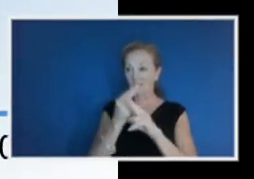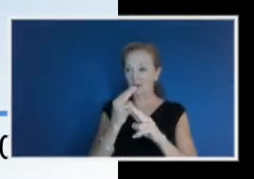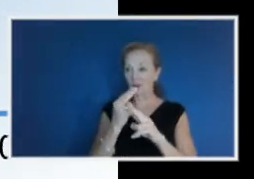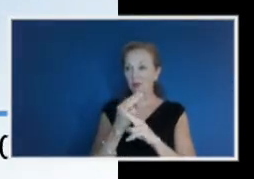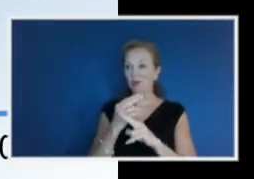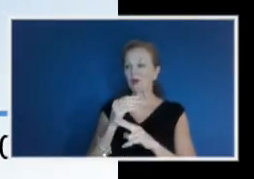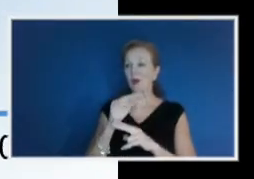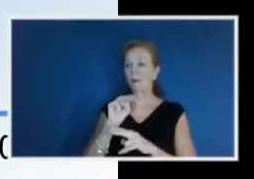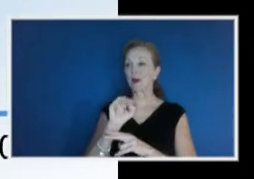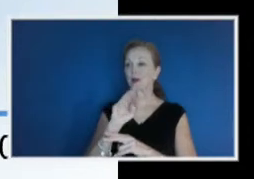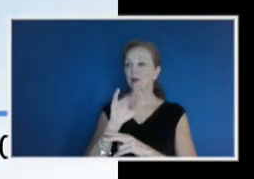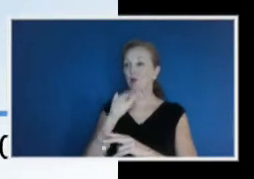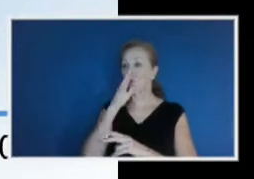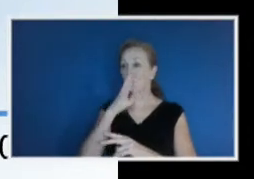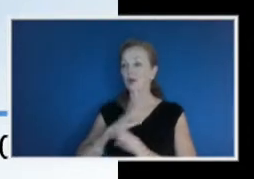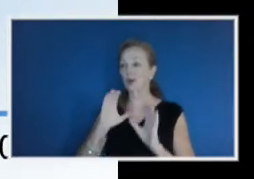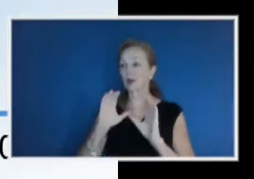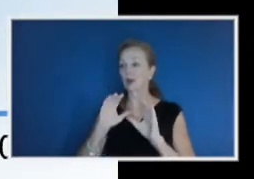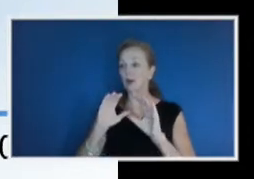on city projects,